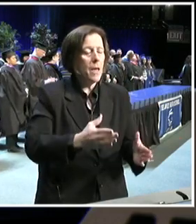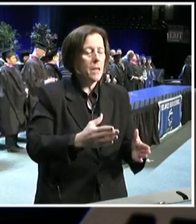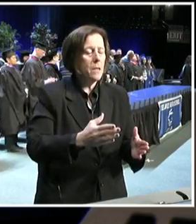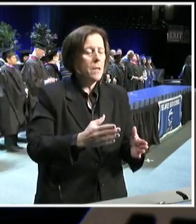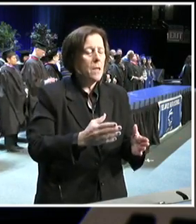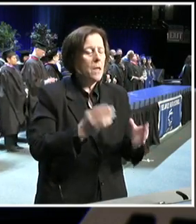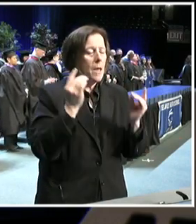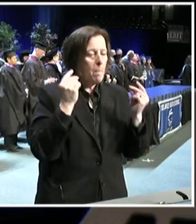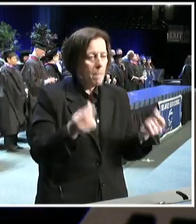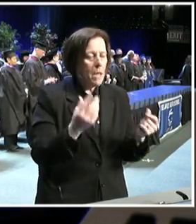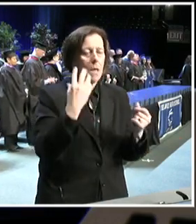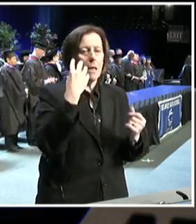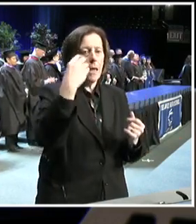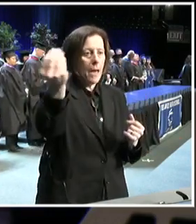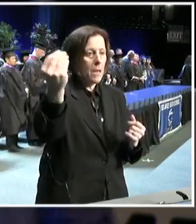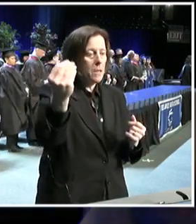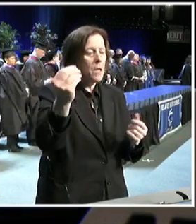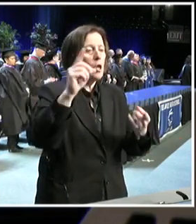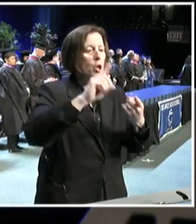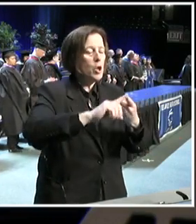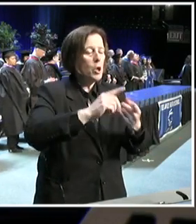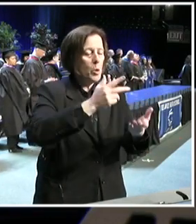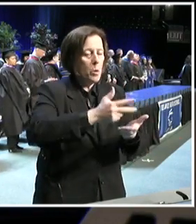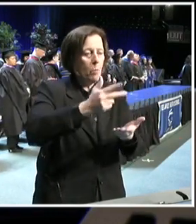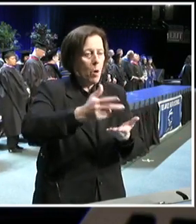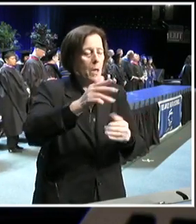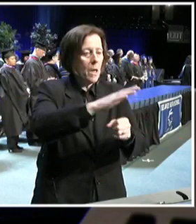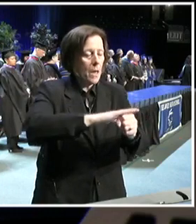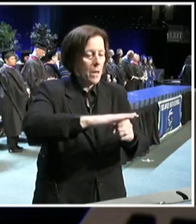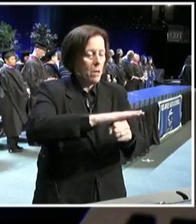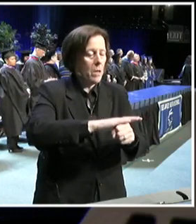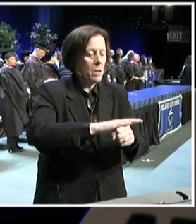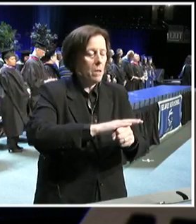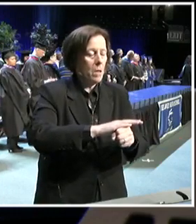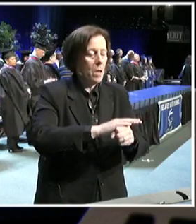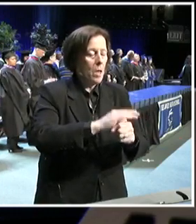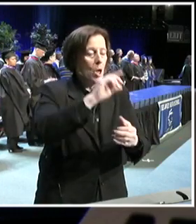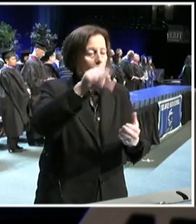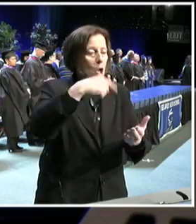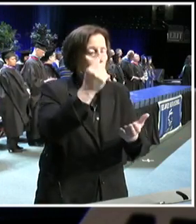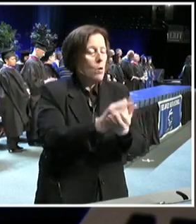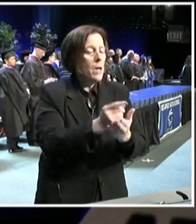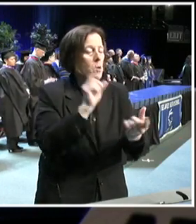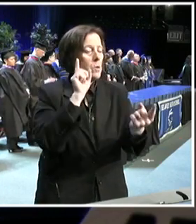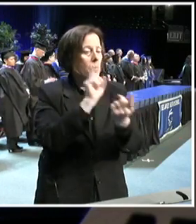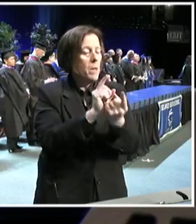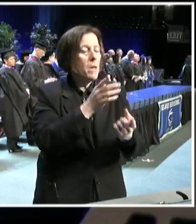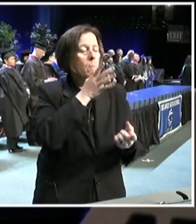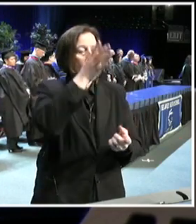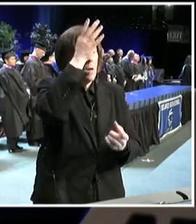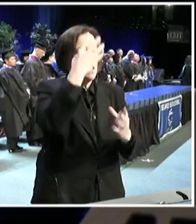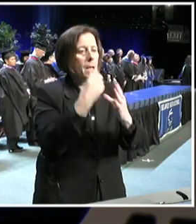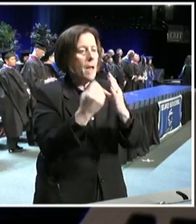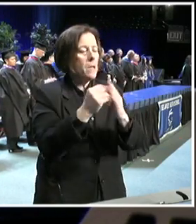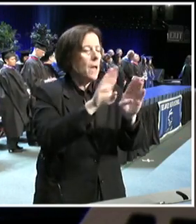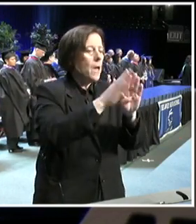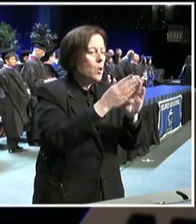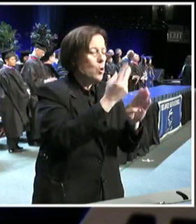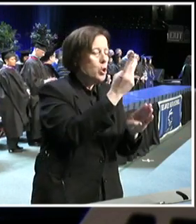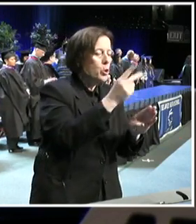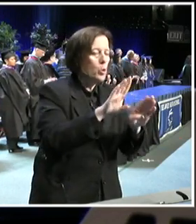Berry Center and parking lot area. Graduates will meet their parents outside either entrance